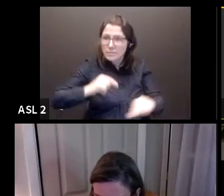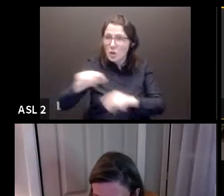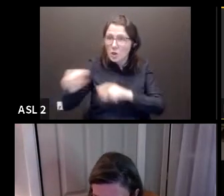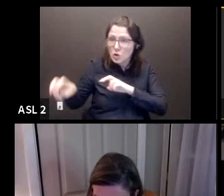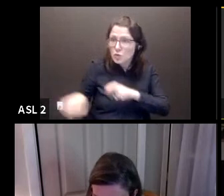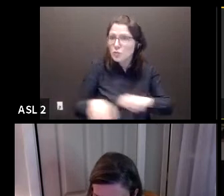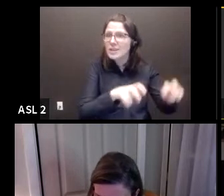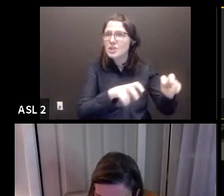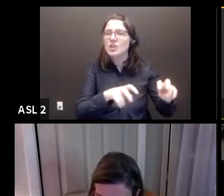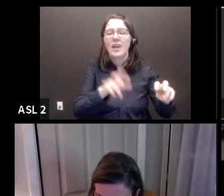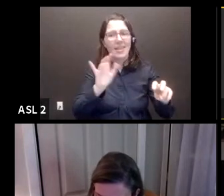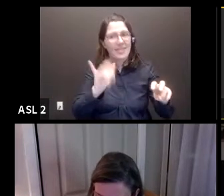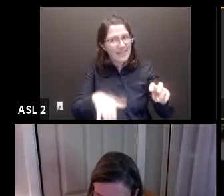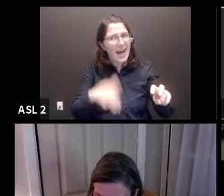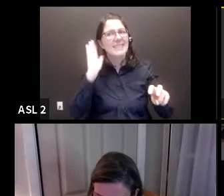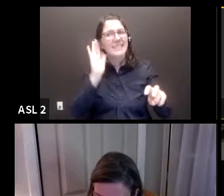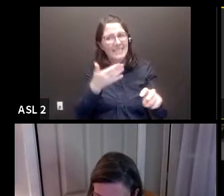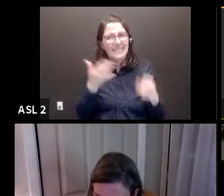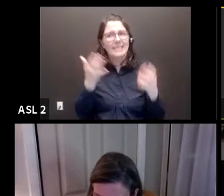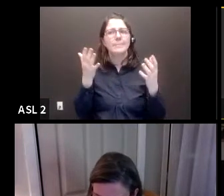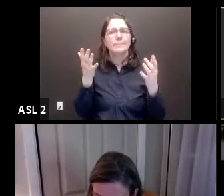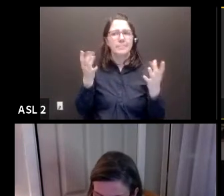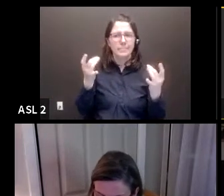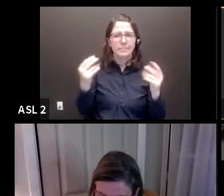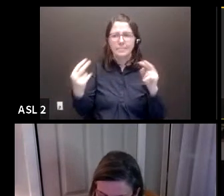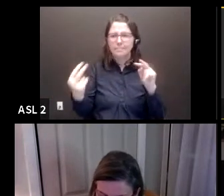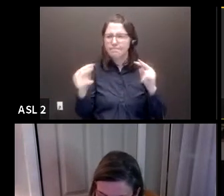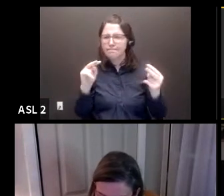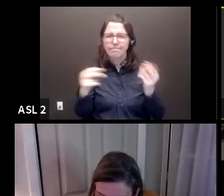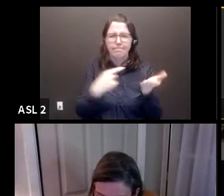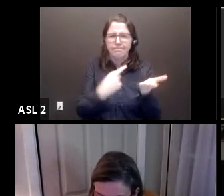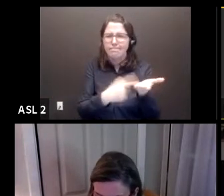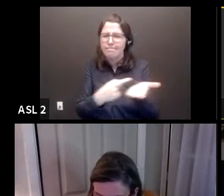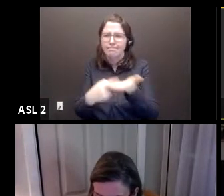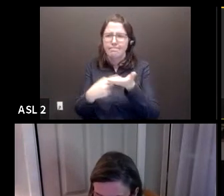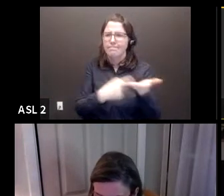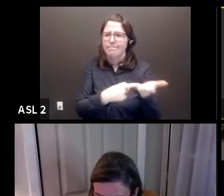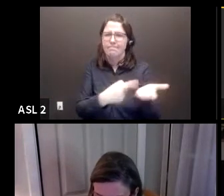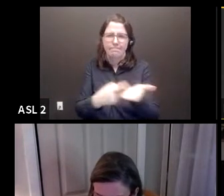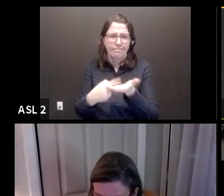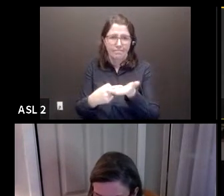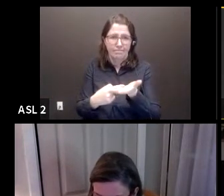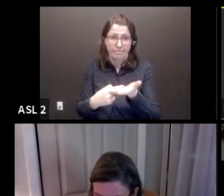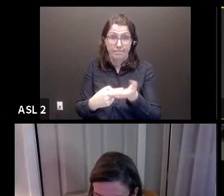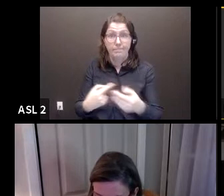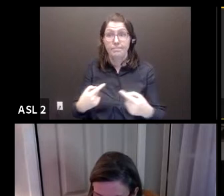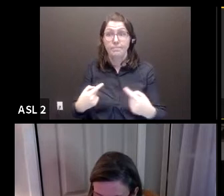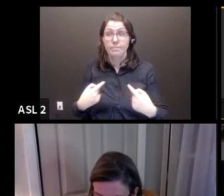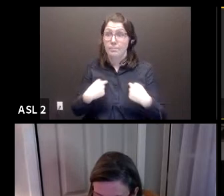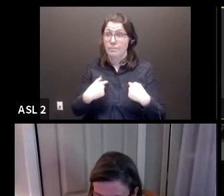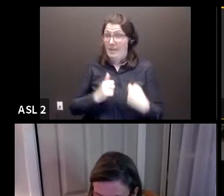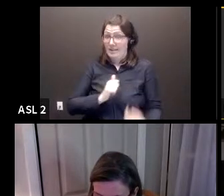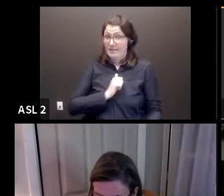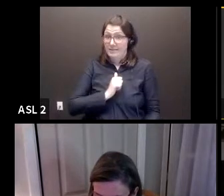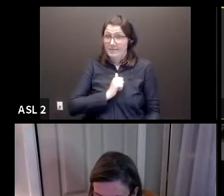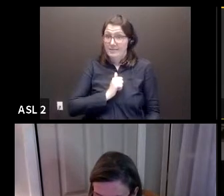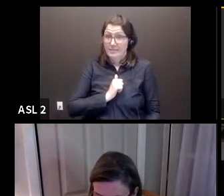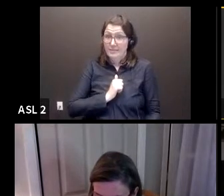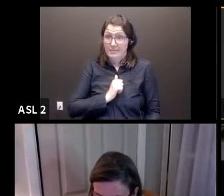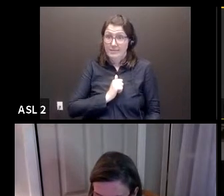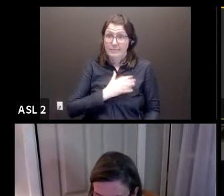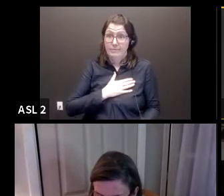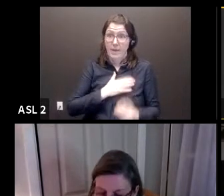to be coming in i don't think it's uh i don't think i'll speak on behalf of myself i don't think any of us